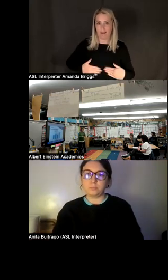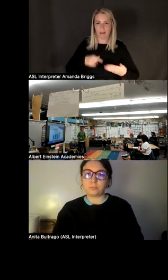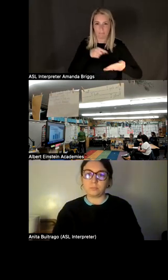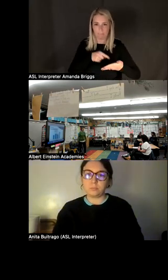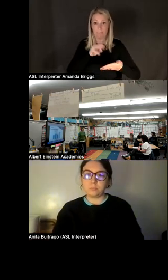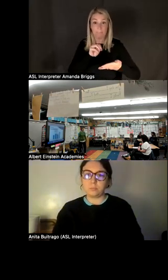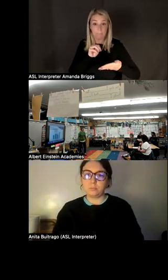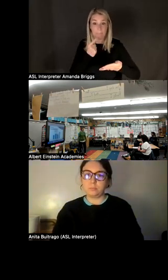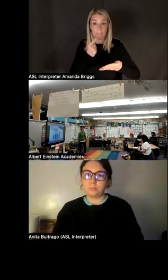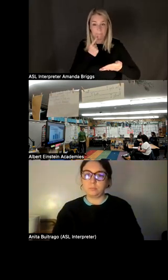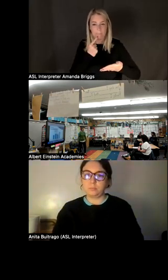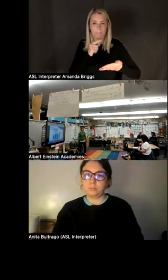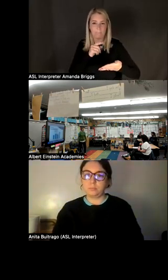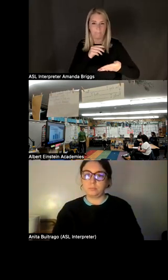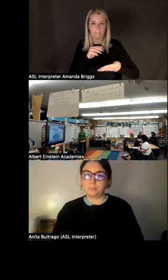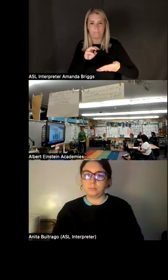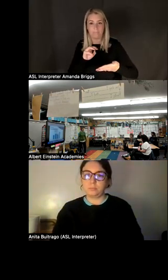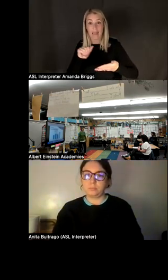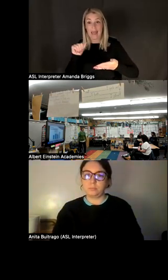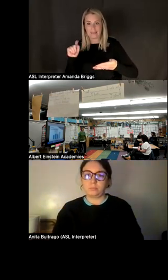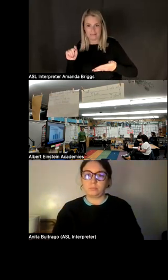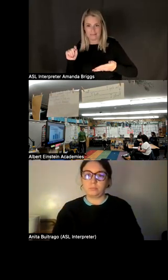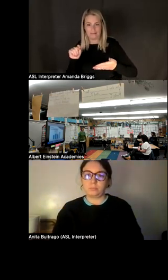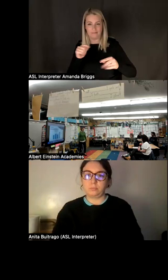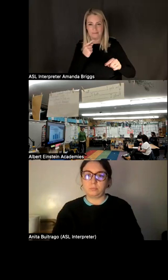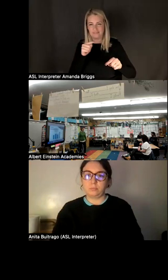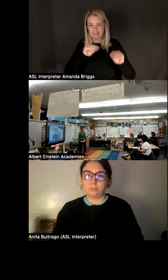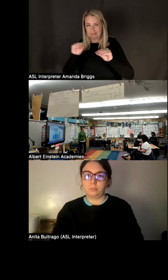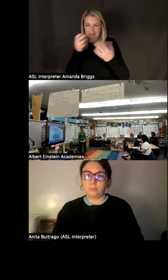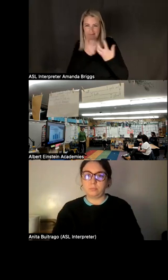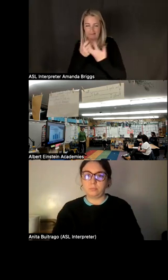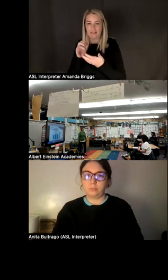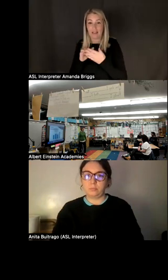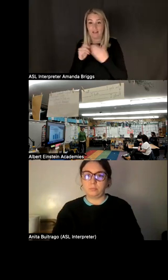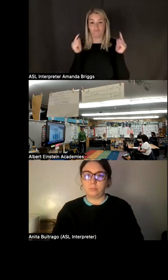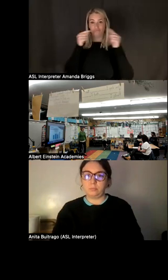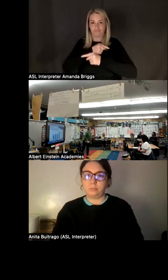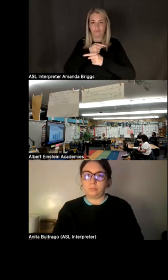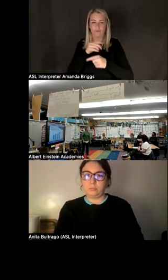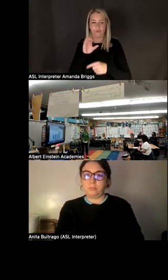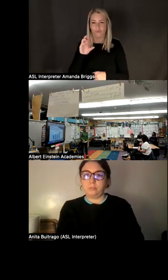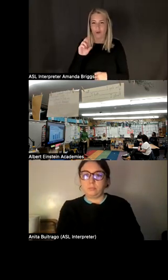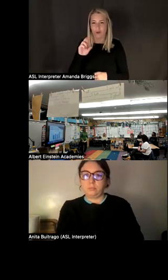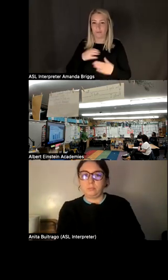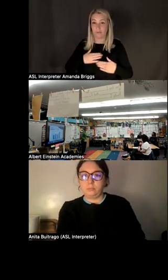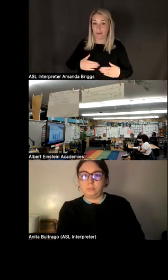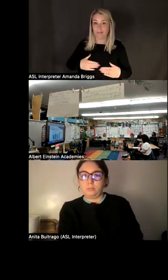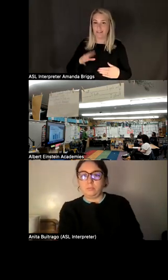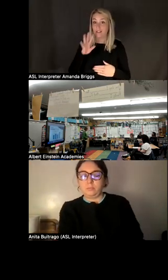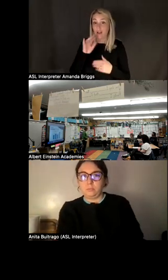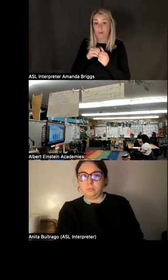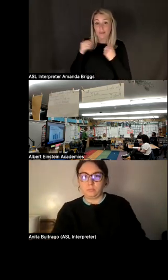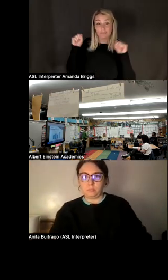mat. Let's cross these bodies. Let's talk to our PE teacher. And because